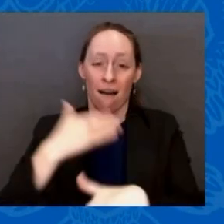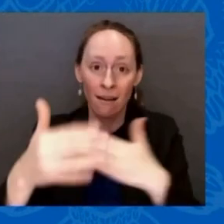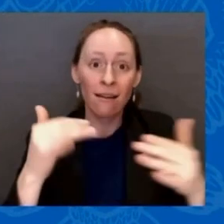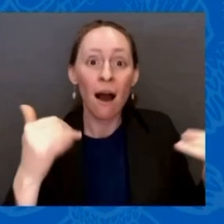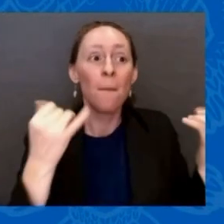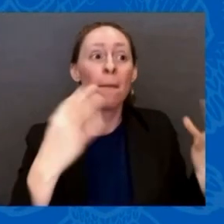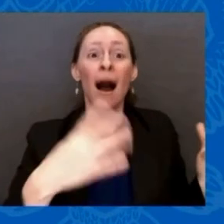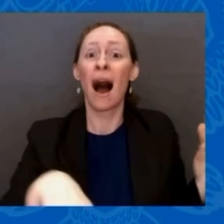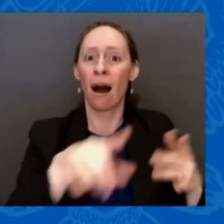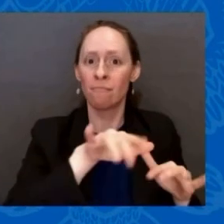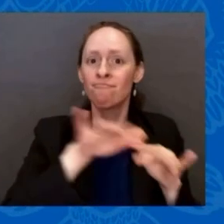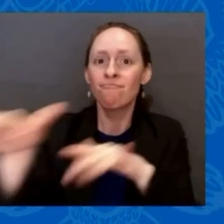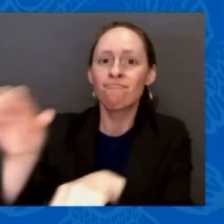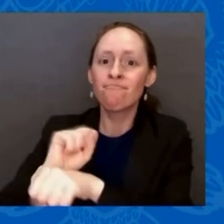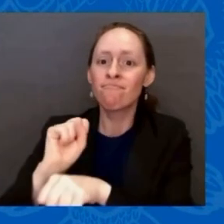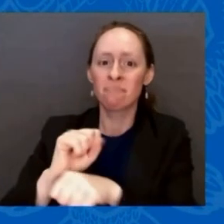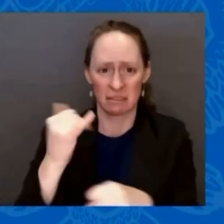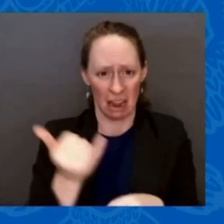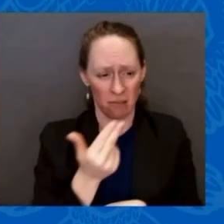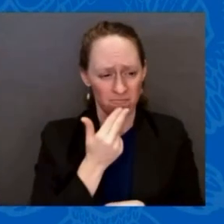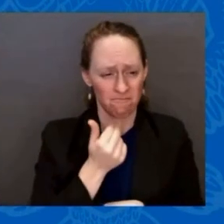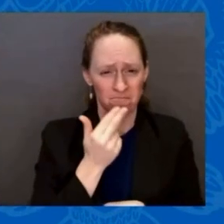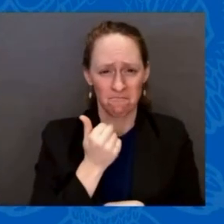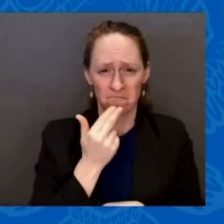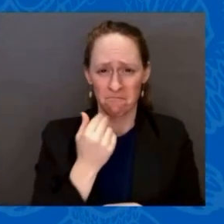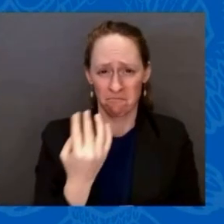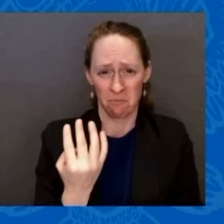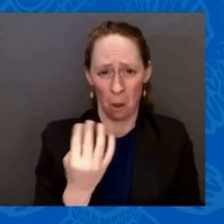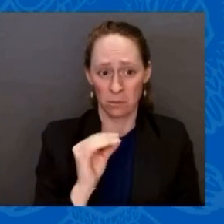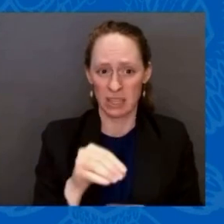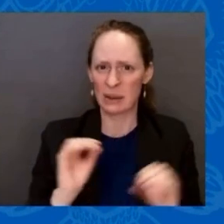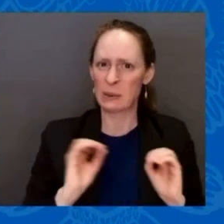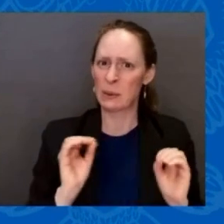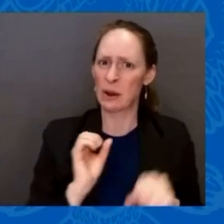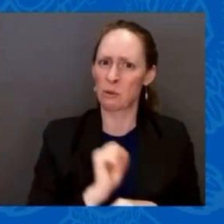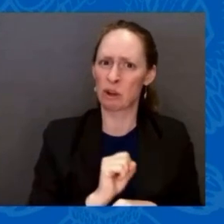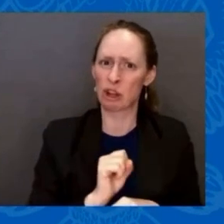below 4% for the longest stretch in 50 years of American history.